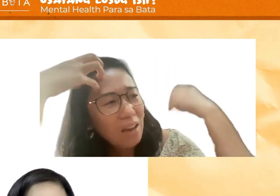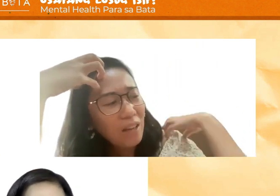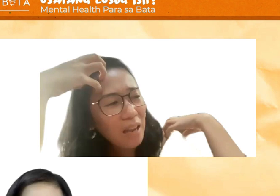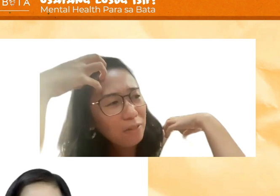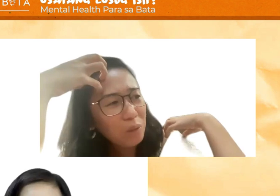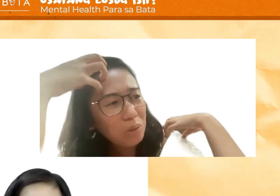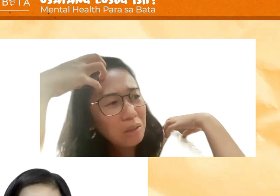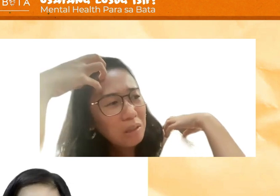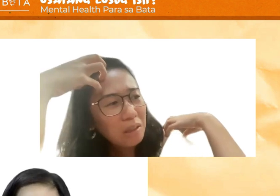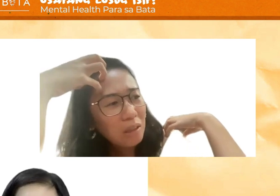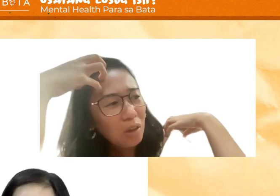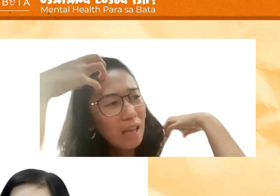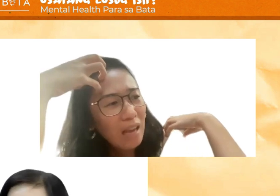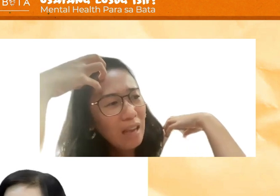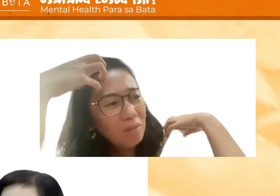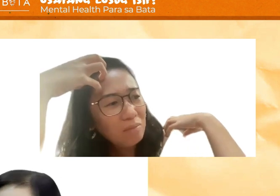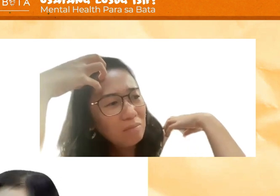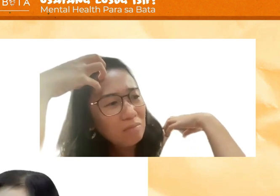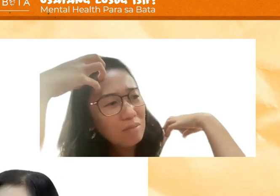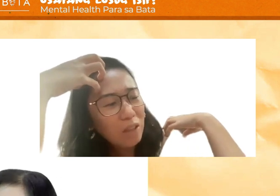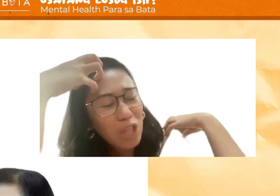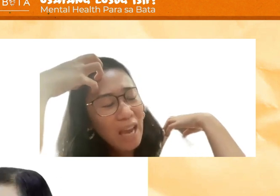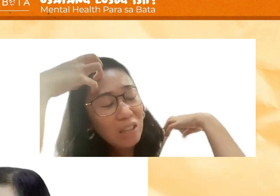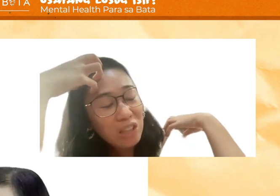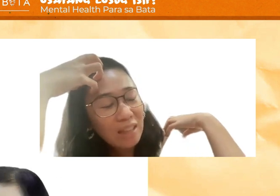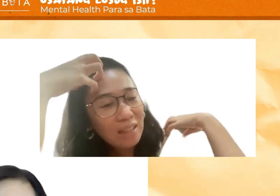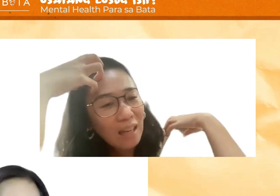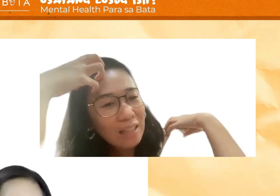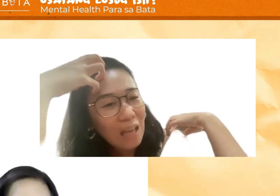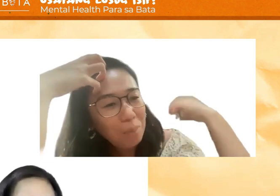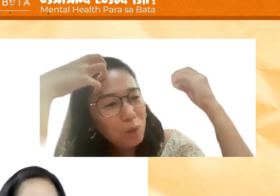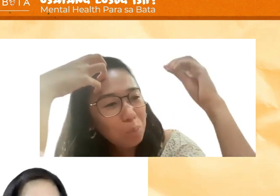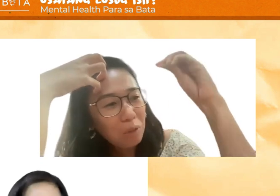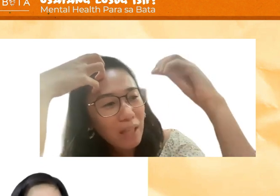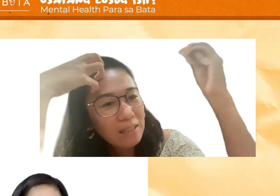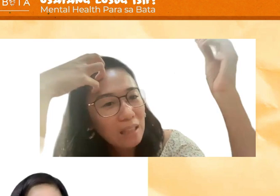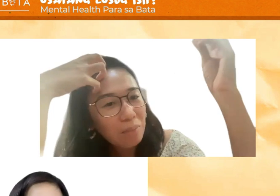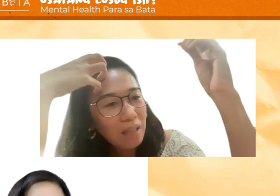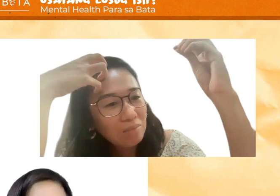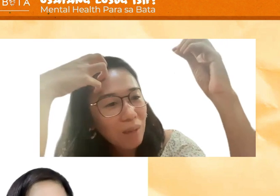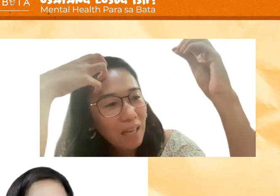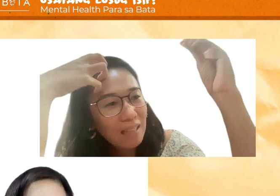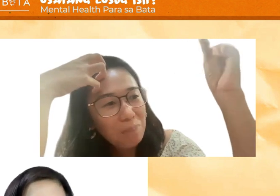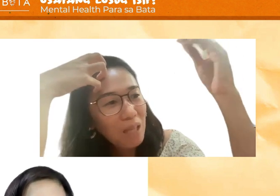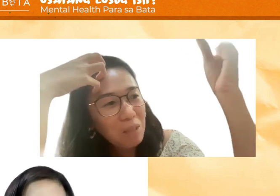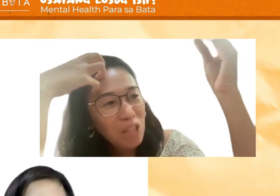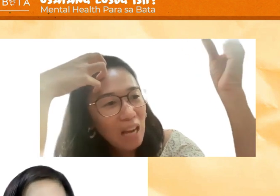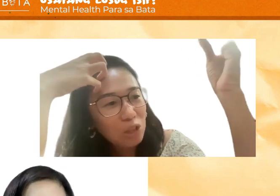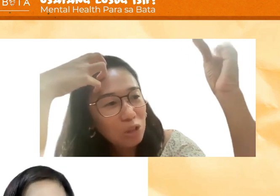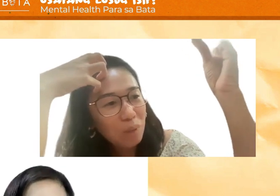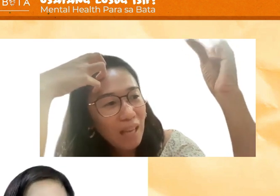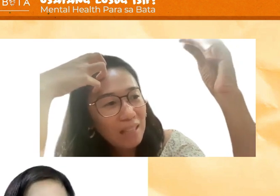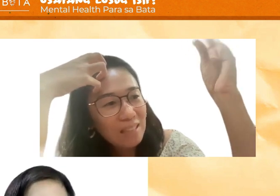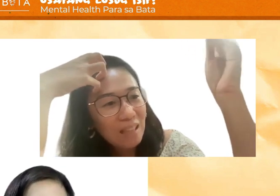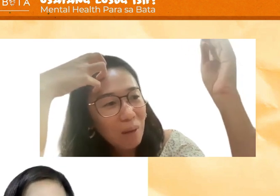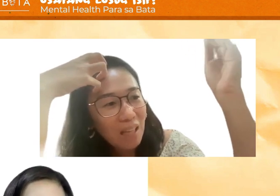I have a nephew, no, na siya, energetic talaga siya. So but when I see him and parang hindi pa naman siya